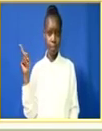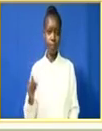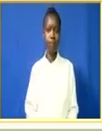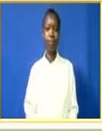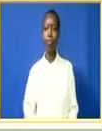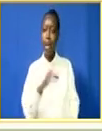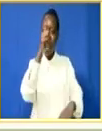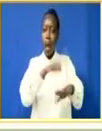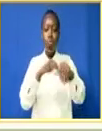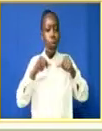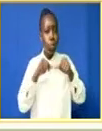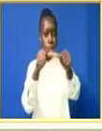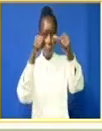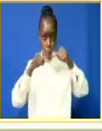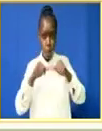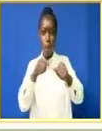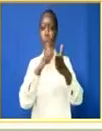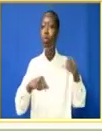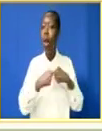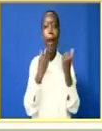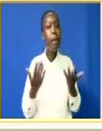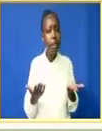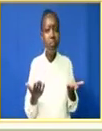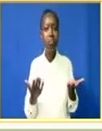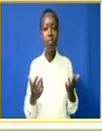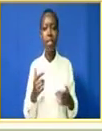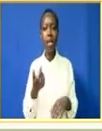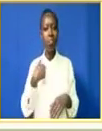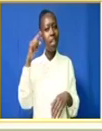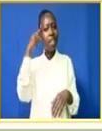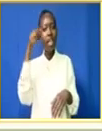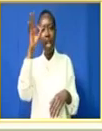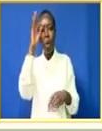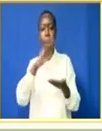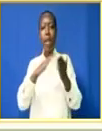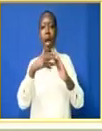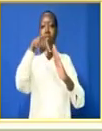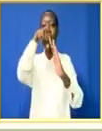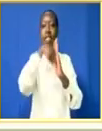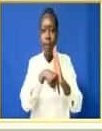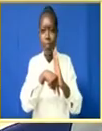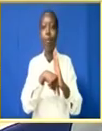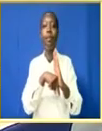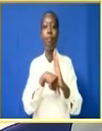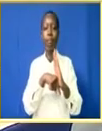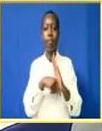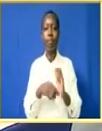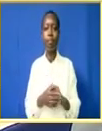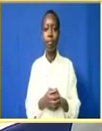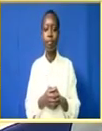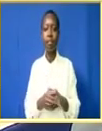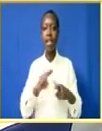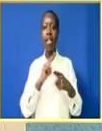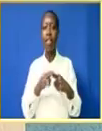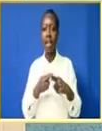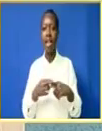And when it continues, mm. what is going to happen? When it gets deeper, becomes a pothole. Mm-hmm. Uneven ground, that's